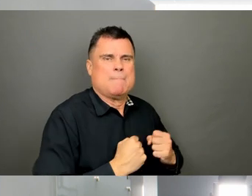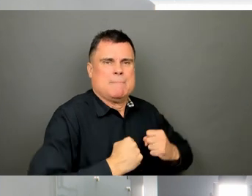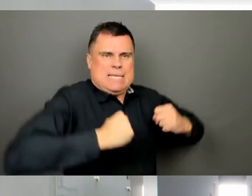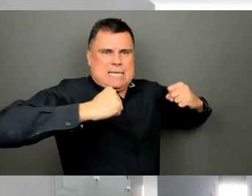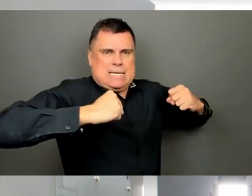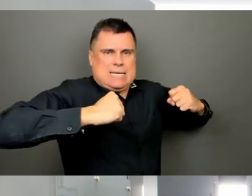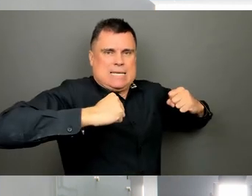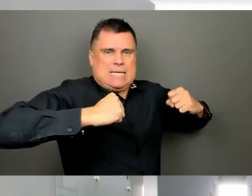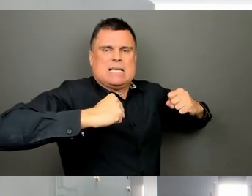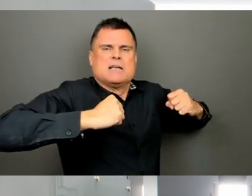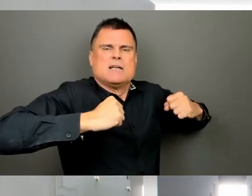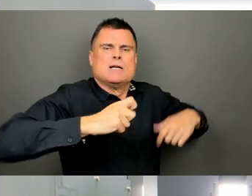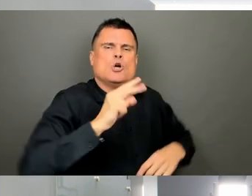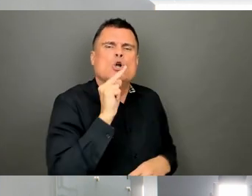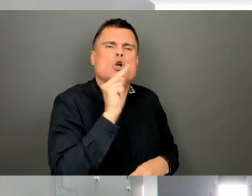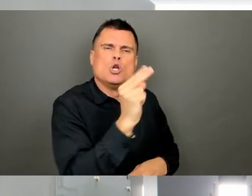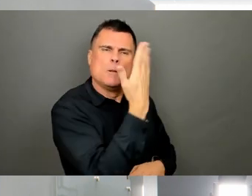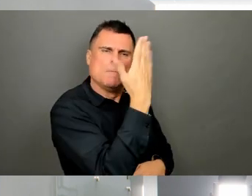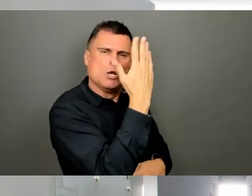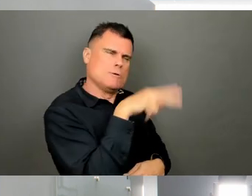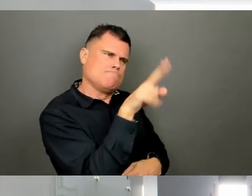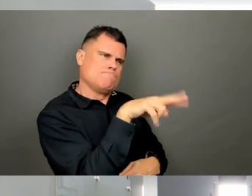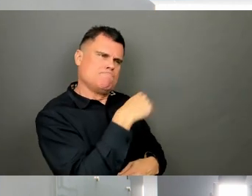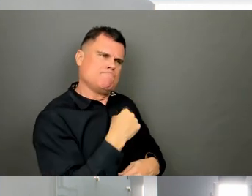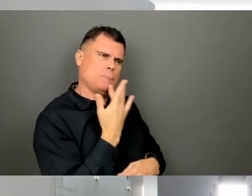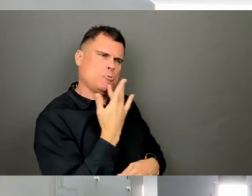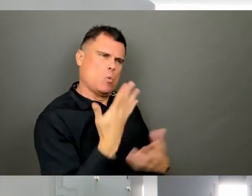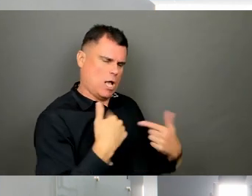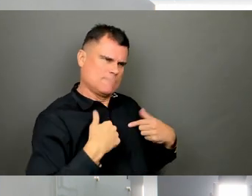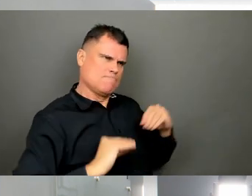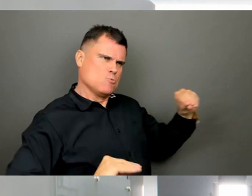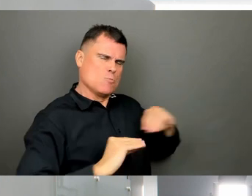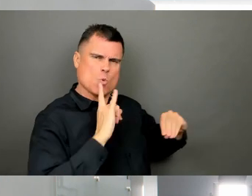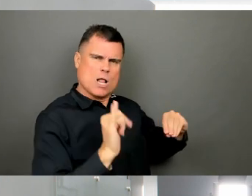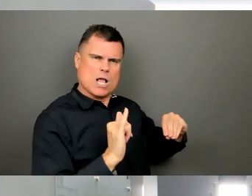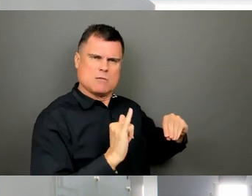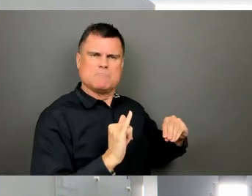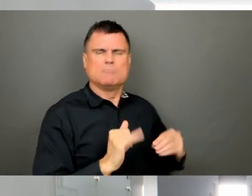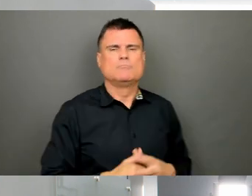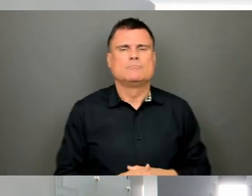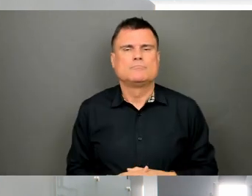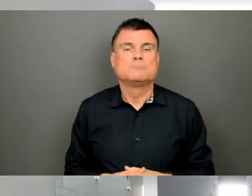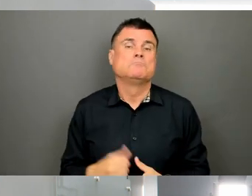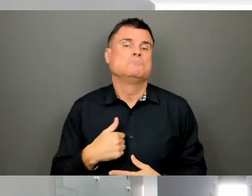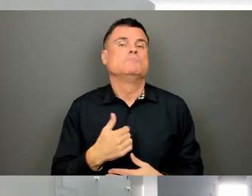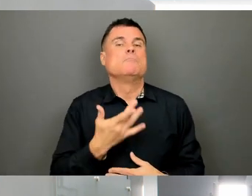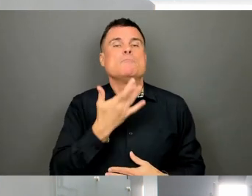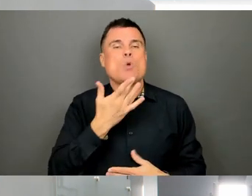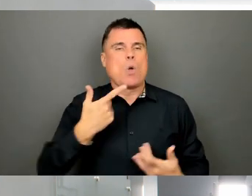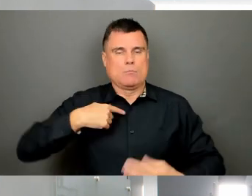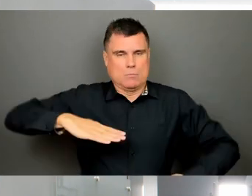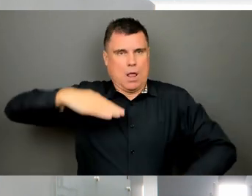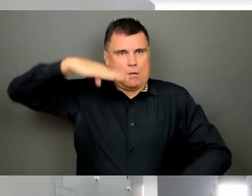motion. Sometimes it doesn't look as good. Practice this in the mirror, pick the one that you like the best. So if we're coming this, sometimes I just like to be keeping it more on